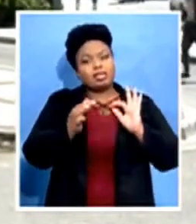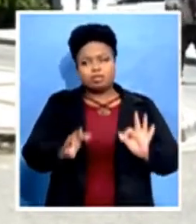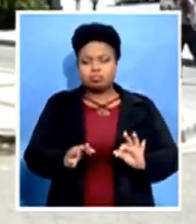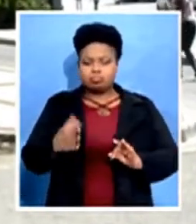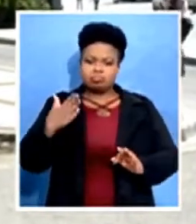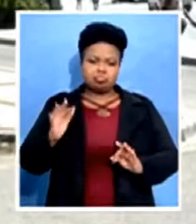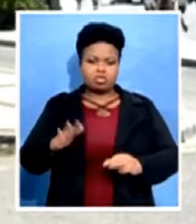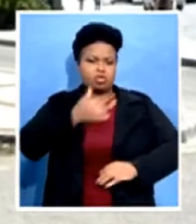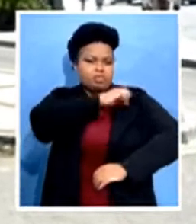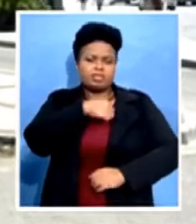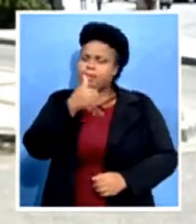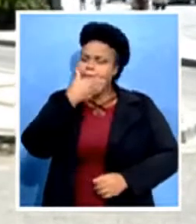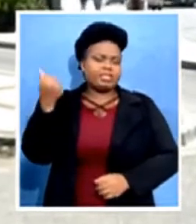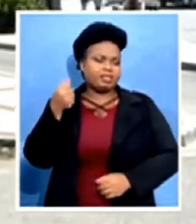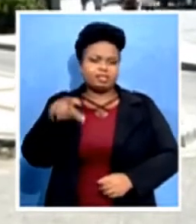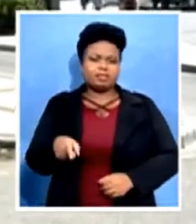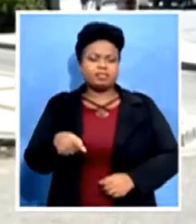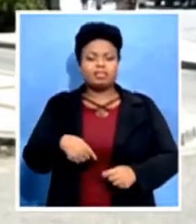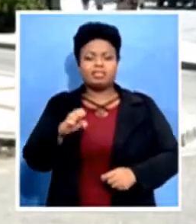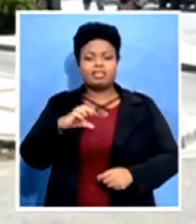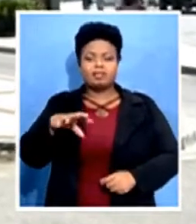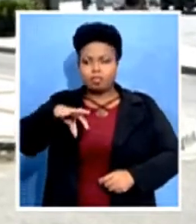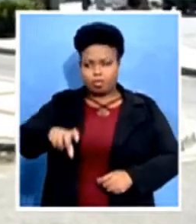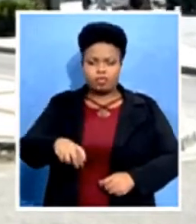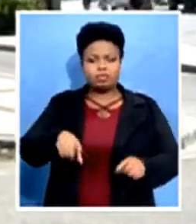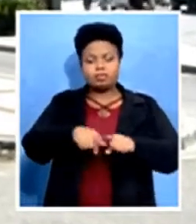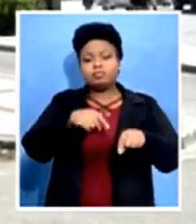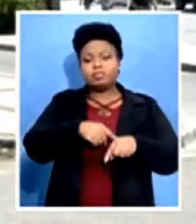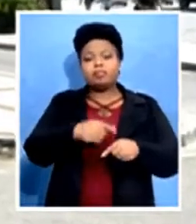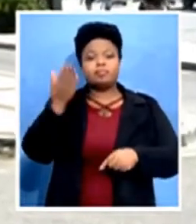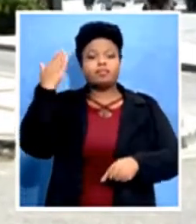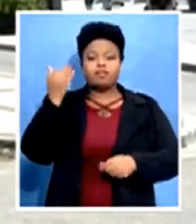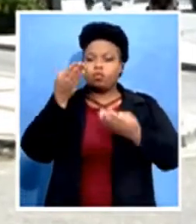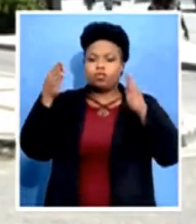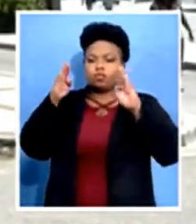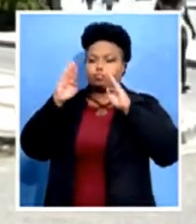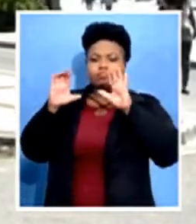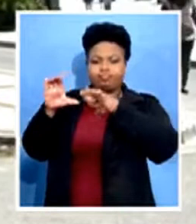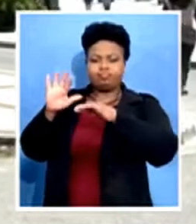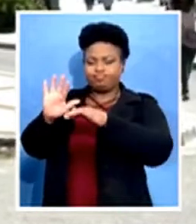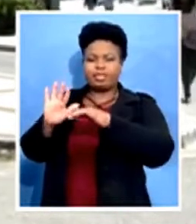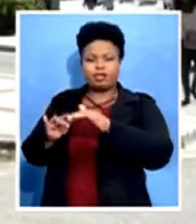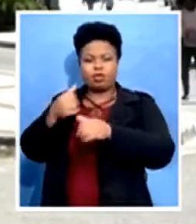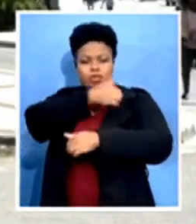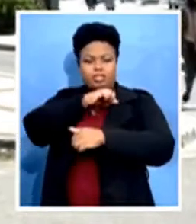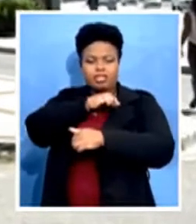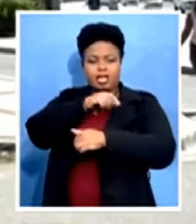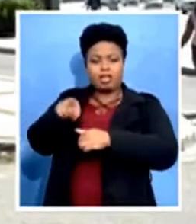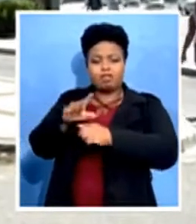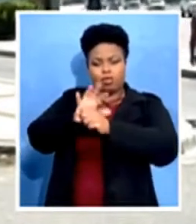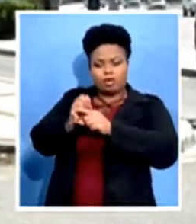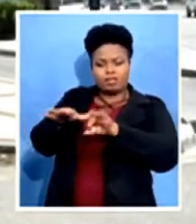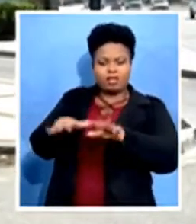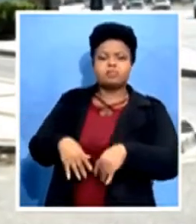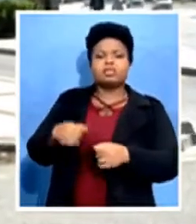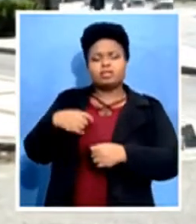the Eastern Cape, and it was also a quarantine hospital. So in terms of technology, it has all the vaccine will need to keep it stored and in good condition so that it can be in a